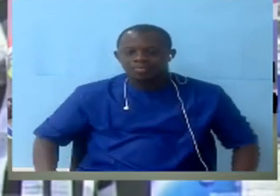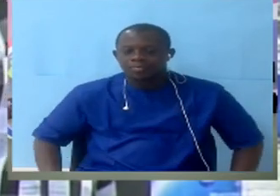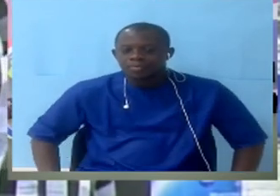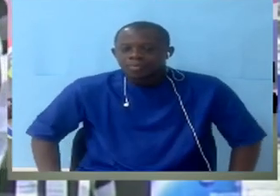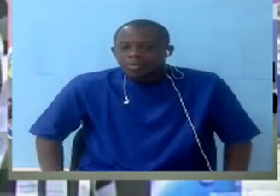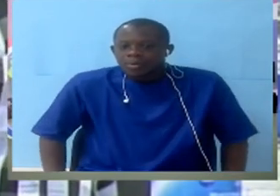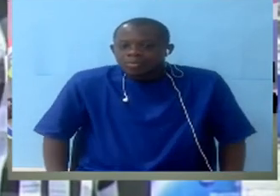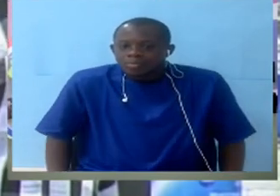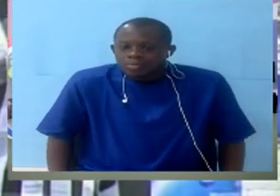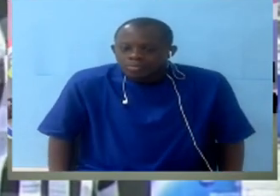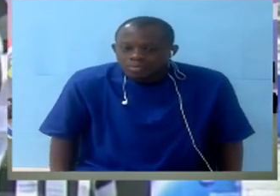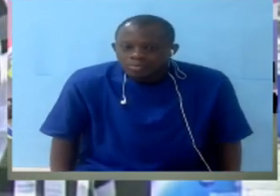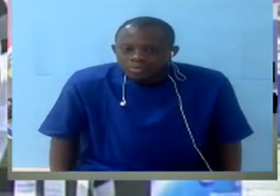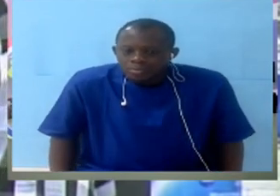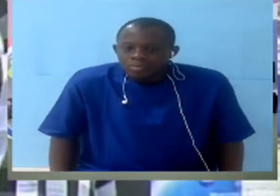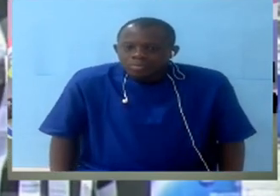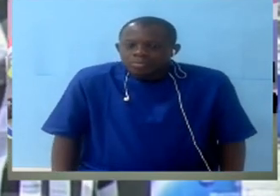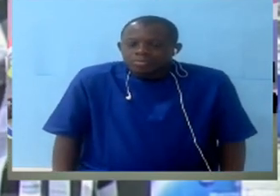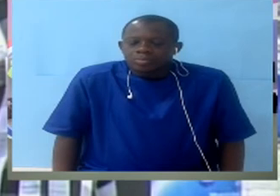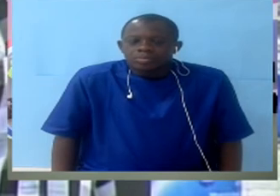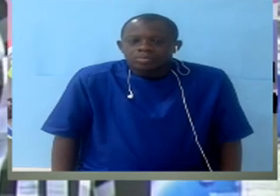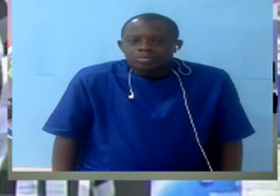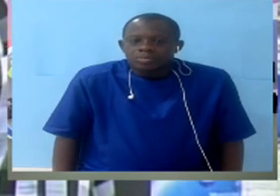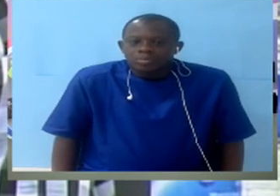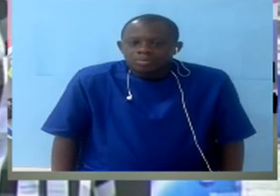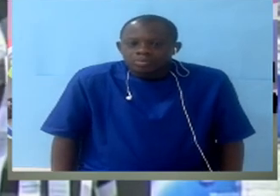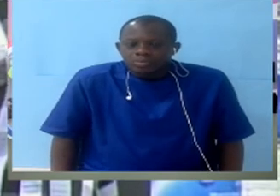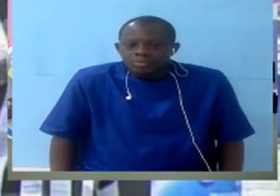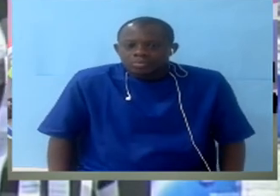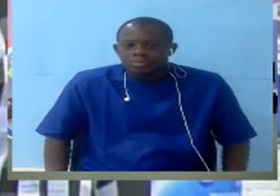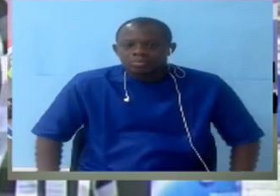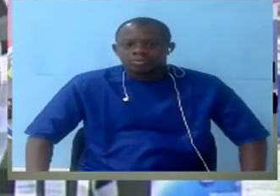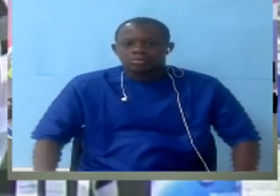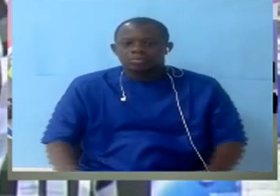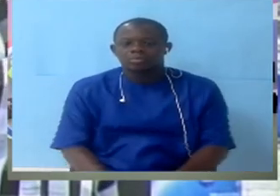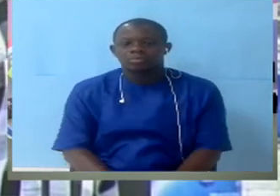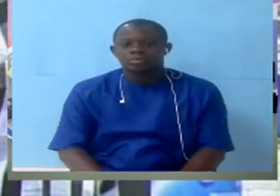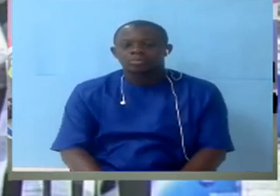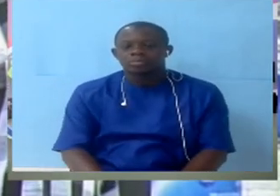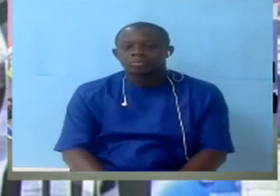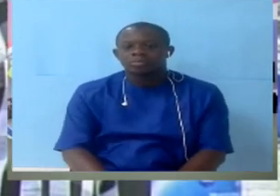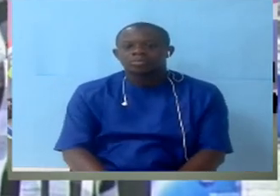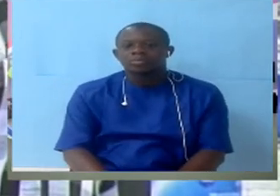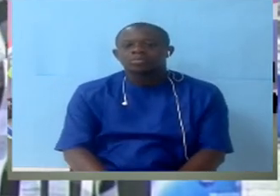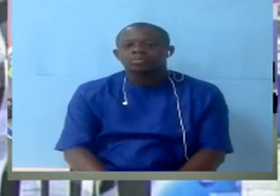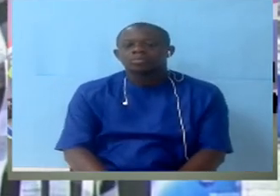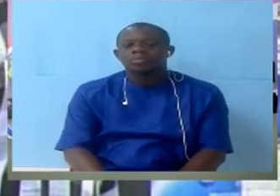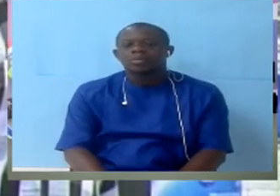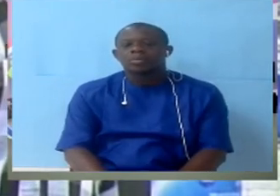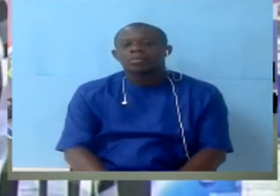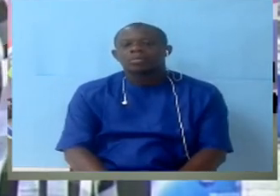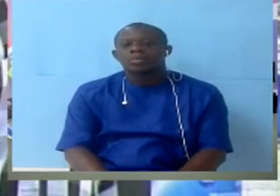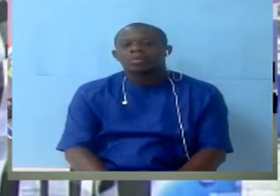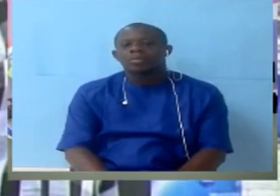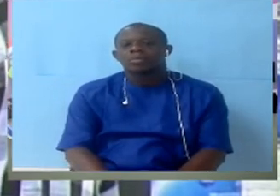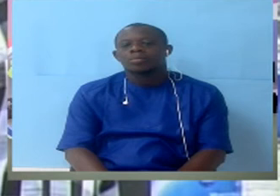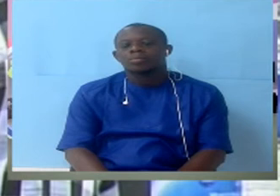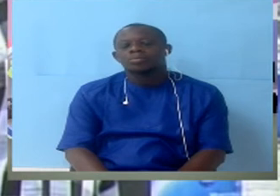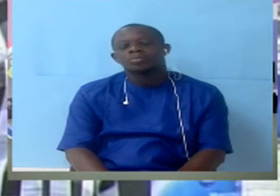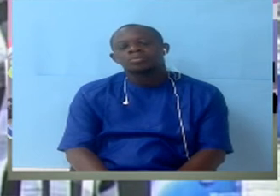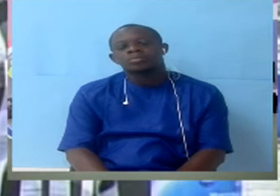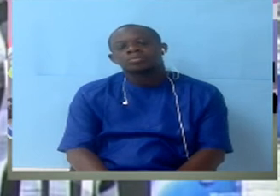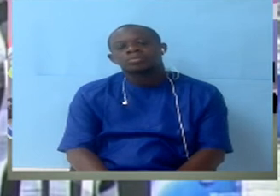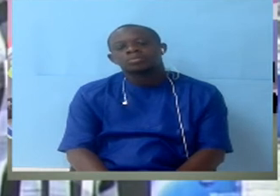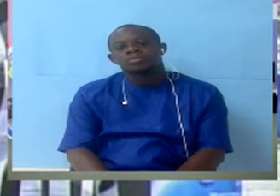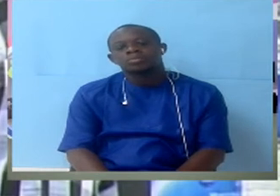pour ka je ko muru ami kono. Hani mum from Bissau mo lo soroja. hani akoy men sa fe